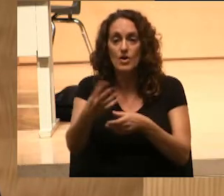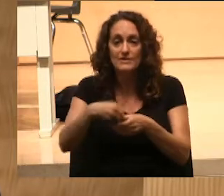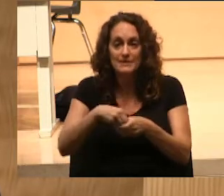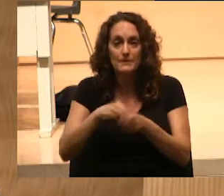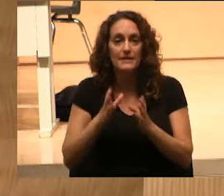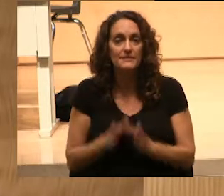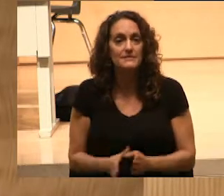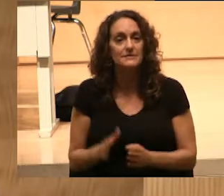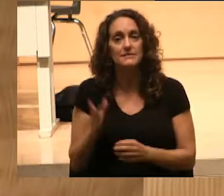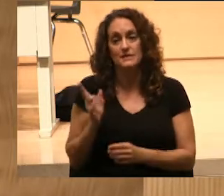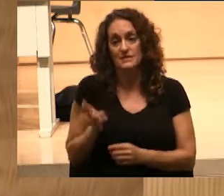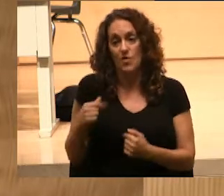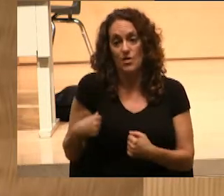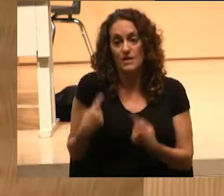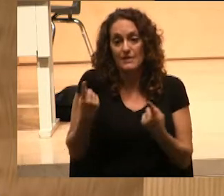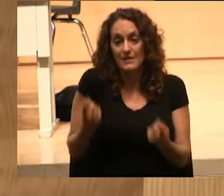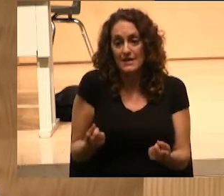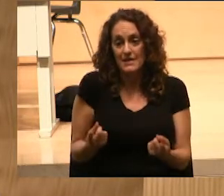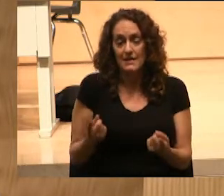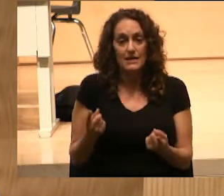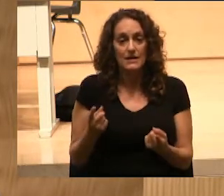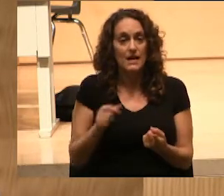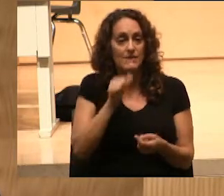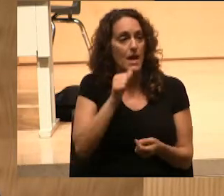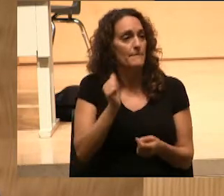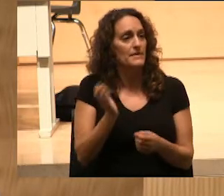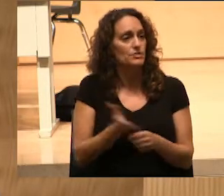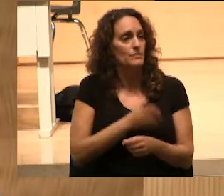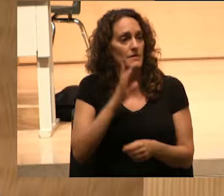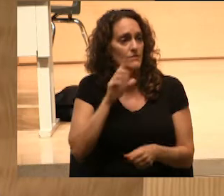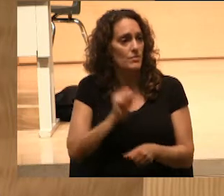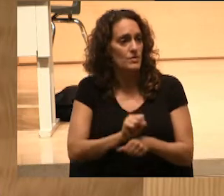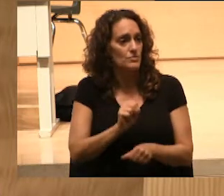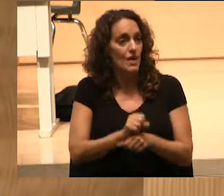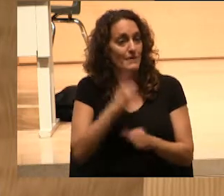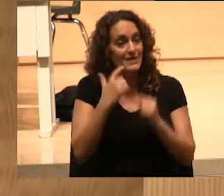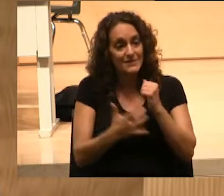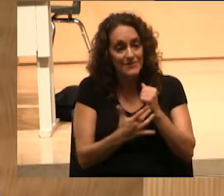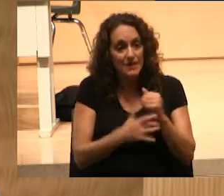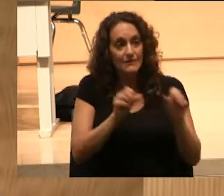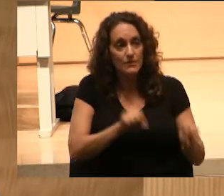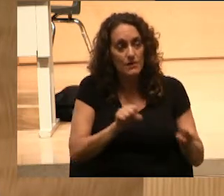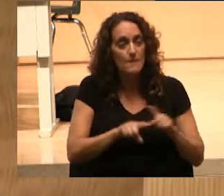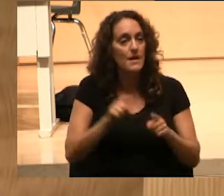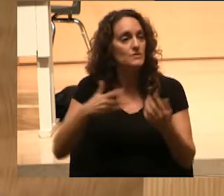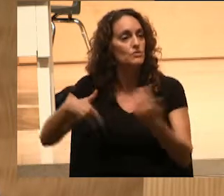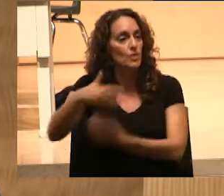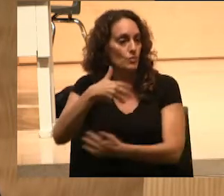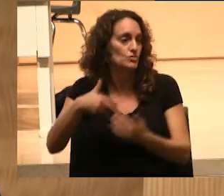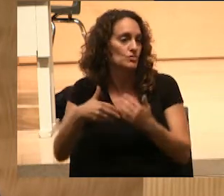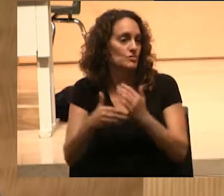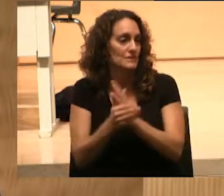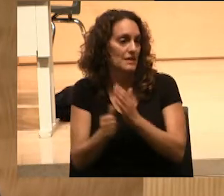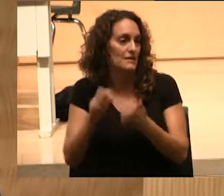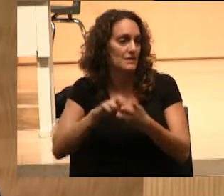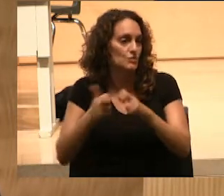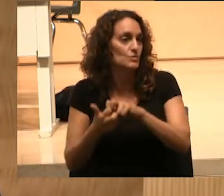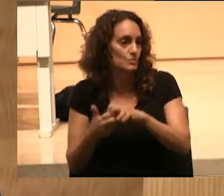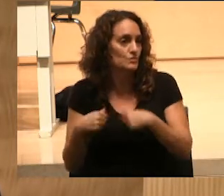participants historically haven't been terminated from their jobs for technical ability. It's usually been social skills related issues.